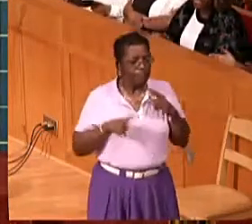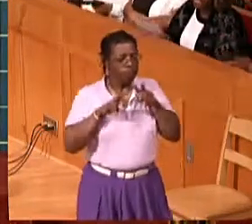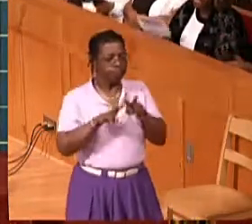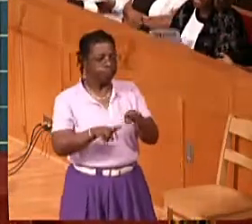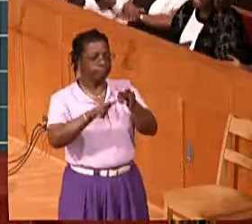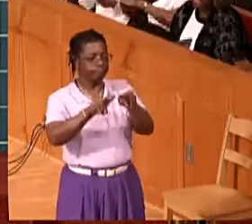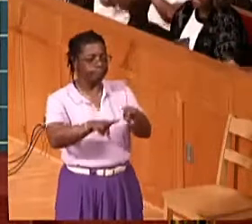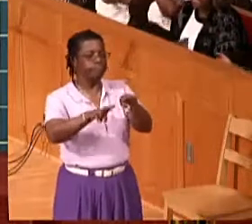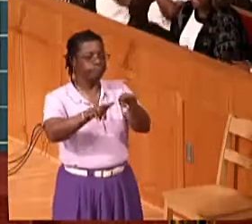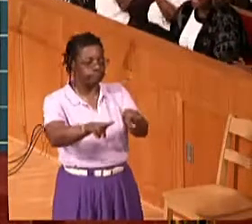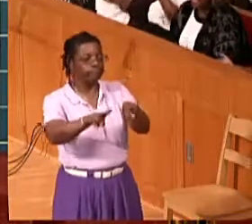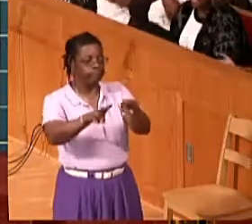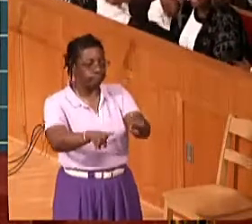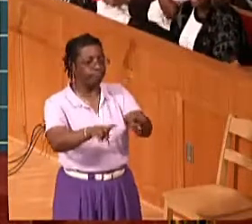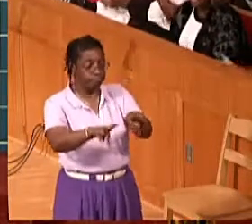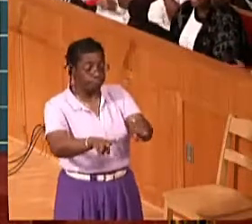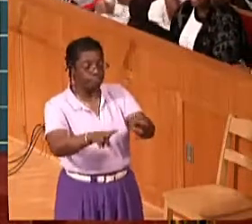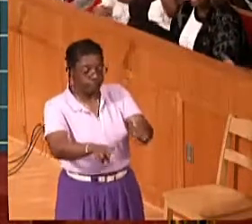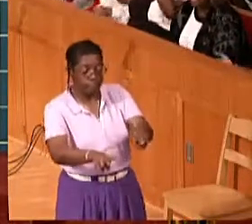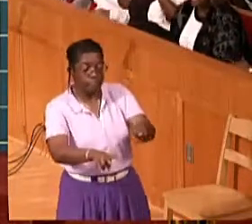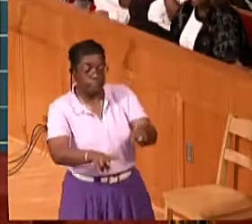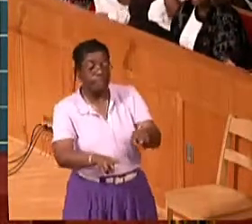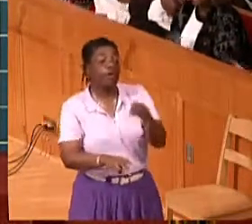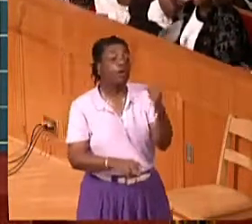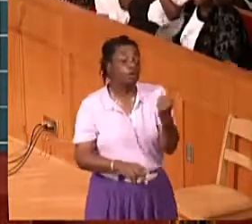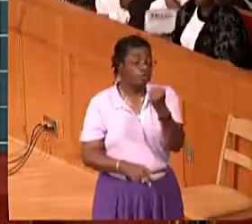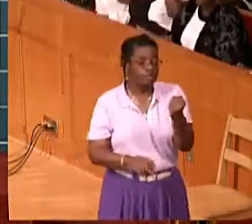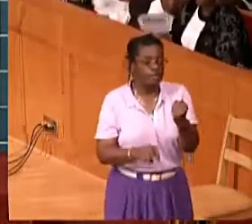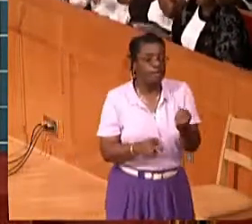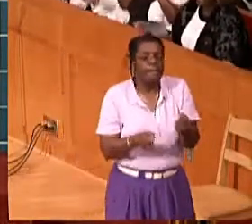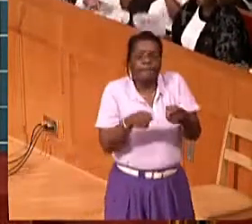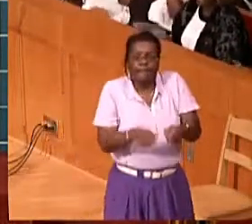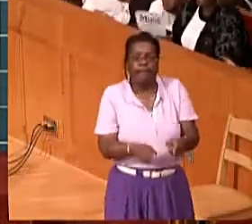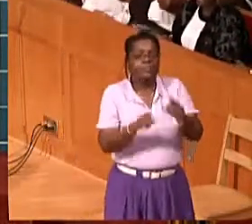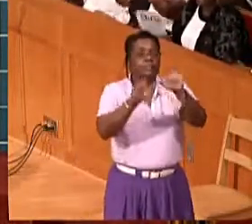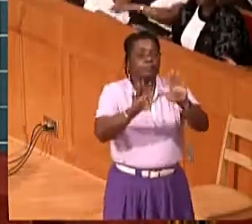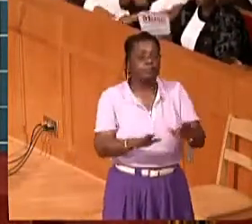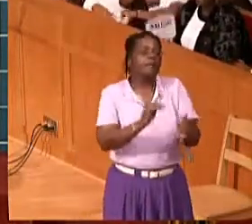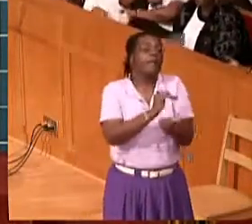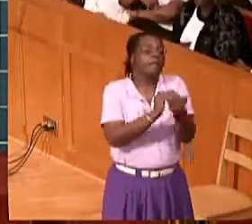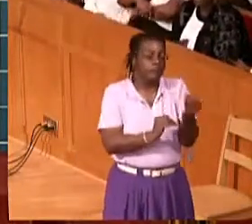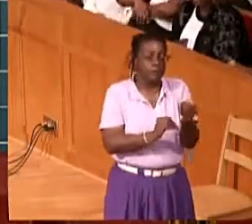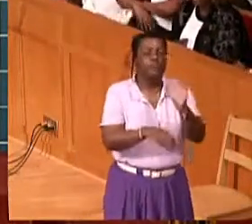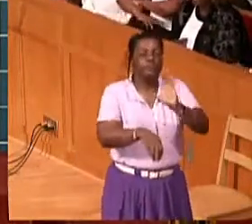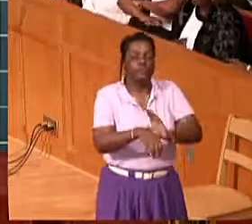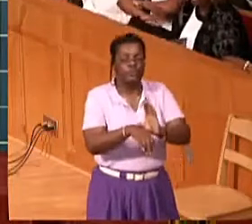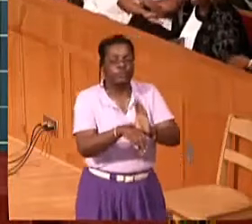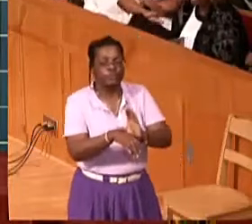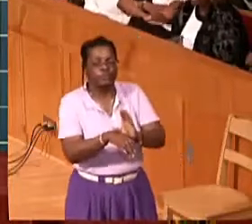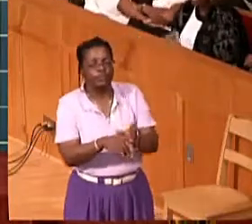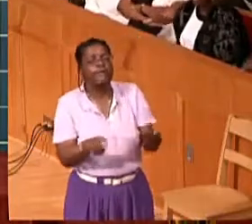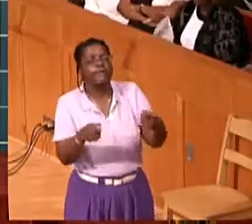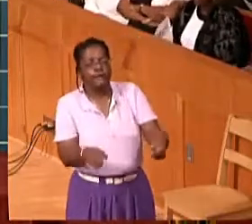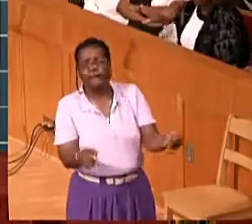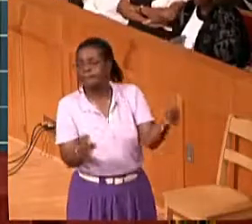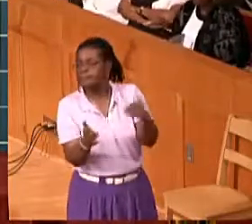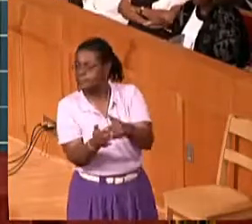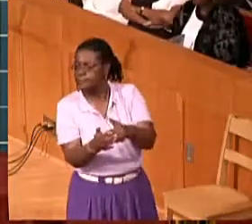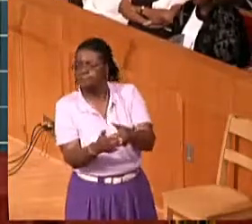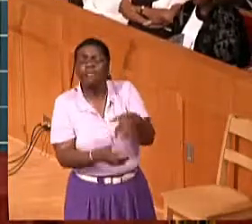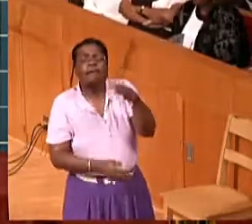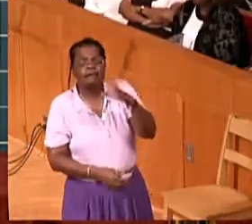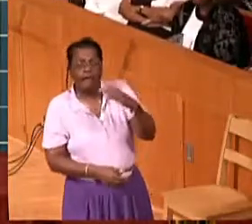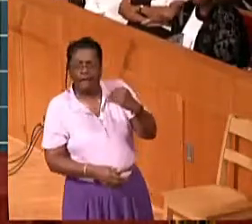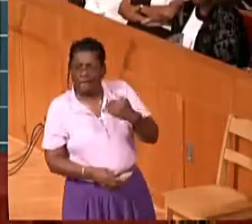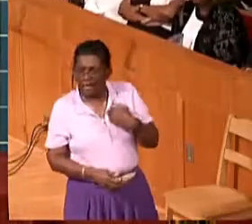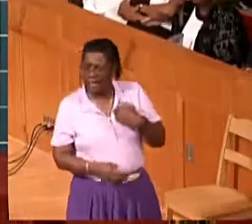morning the church bell going to ring again. Do I have a witness here? Amen. God has a way of getting